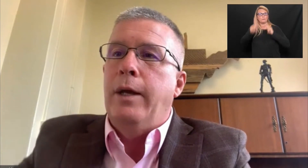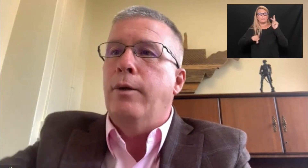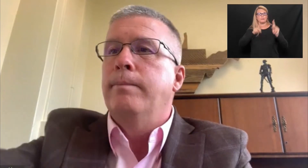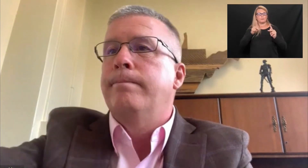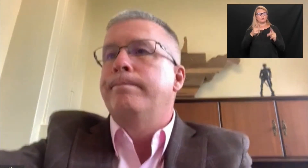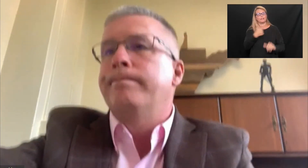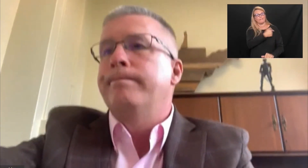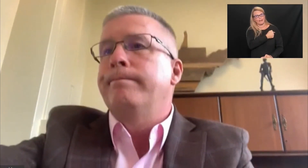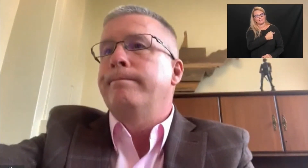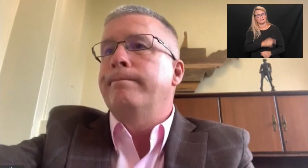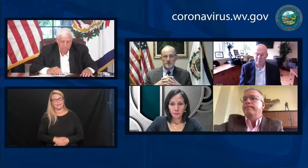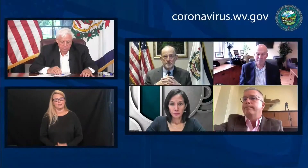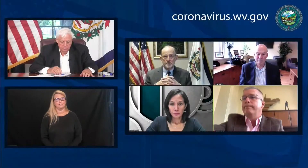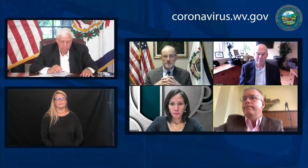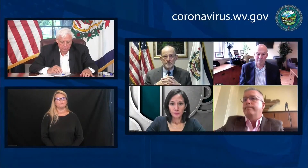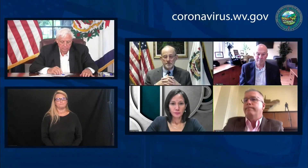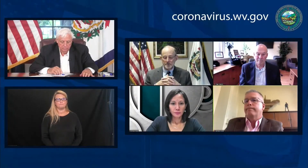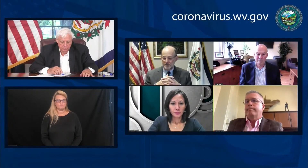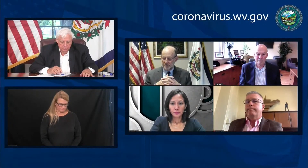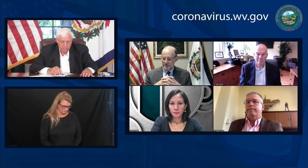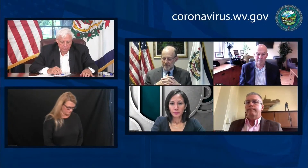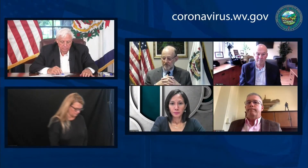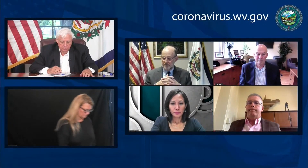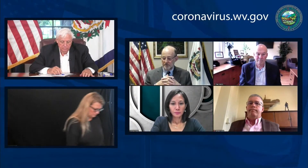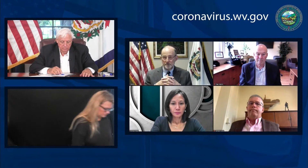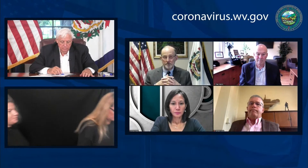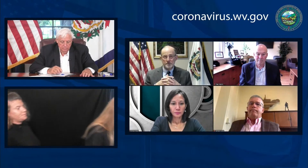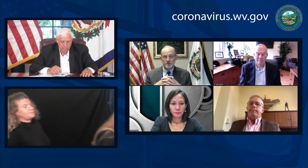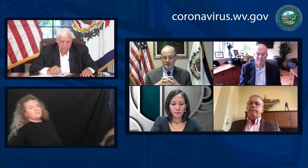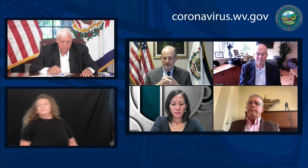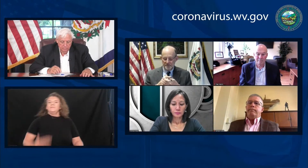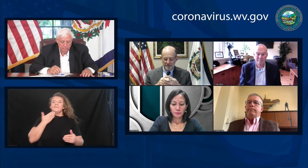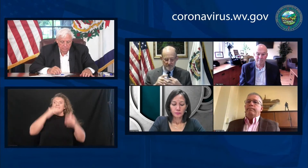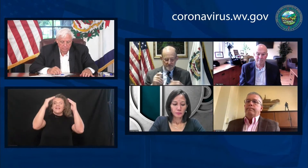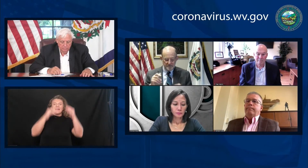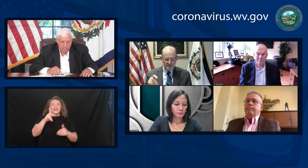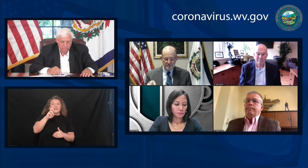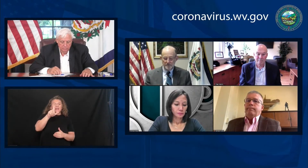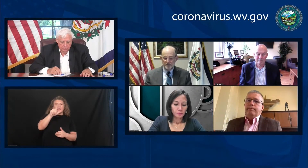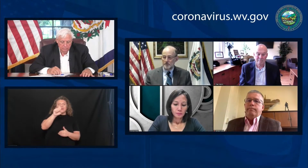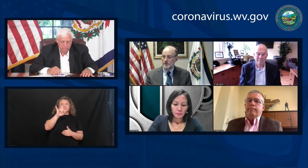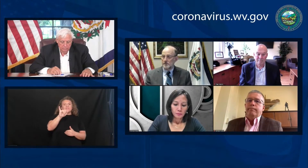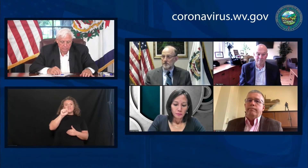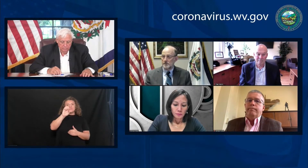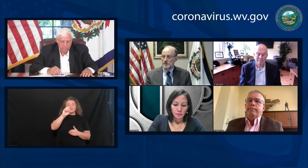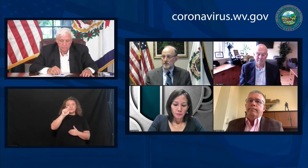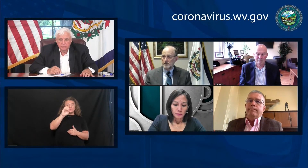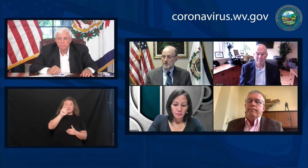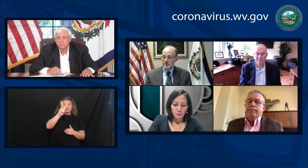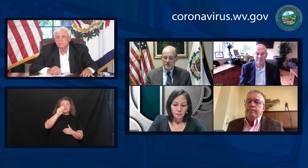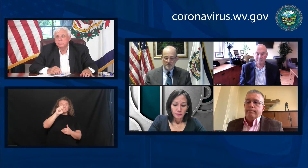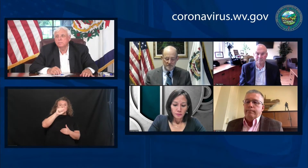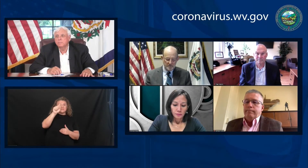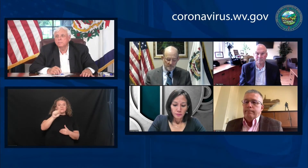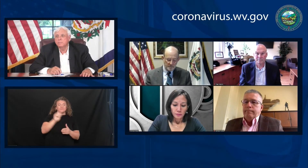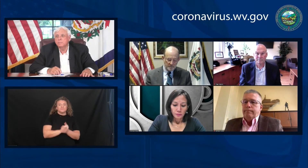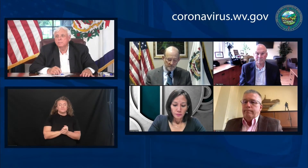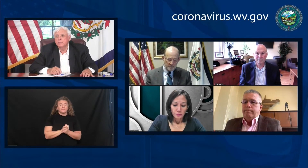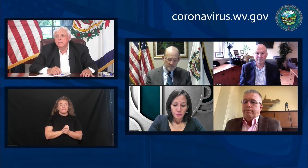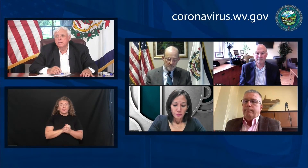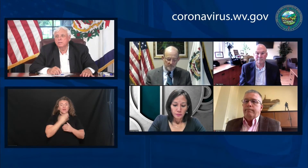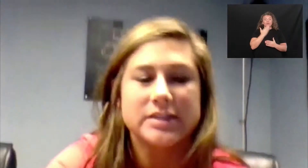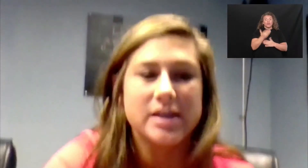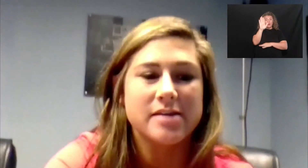Virginians. Thank you. Thank you, Paul. Next to Kelsey Soto with WSAZ. Good